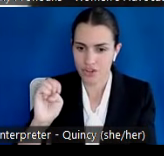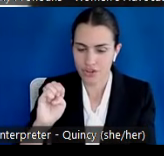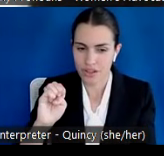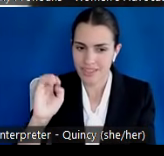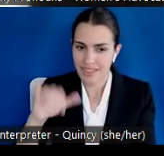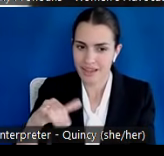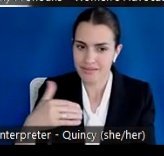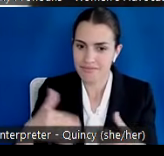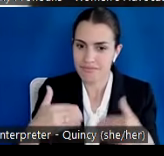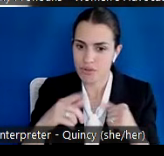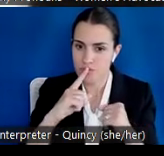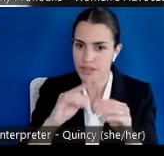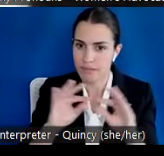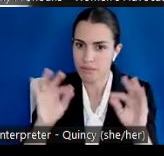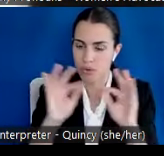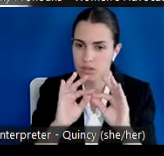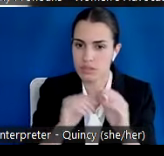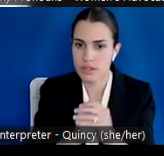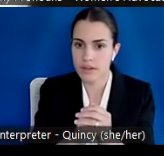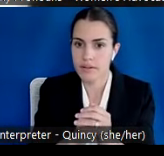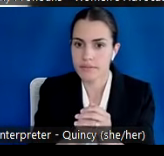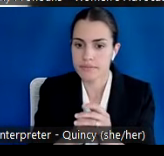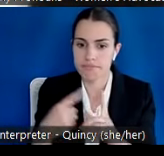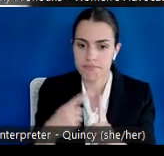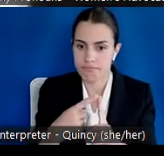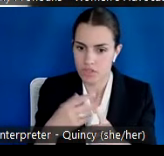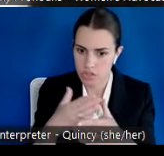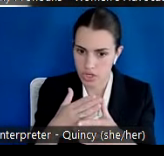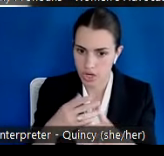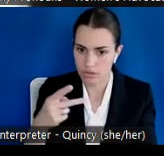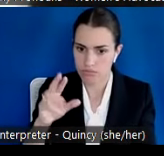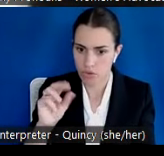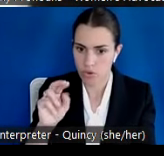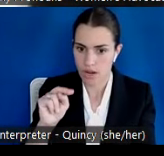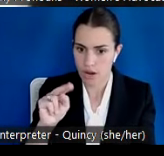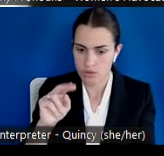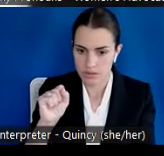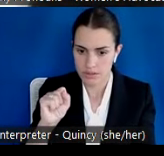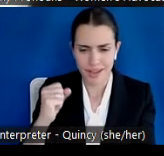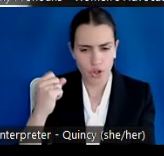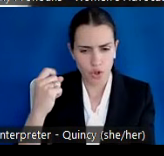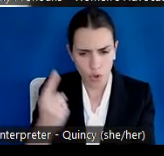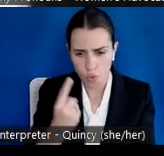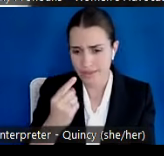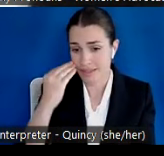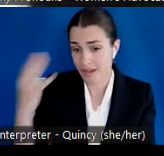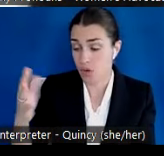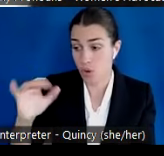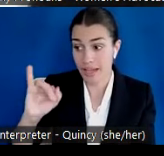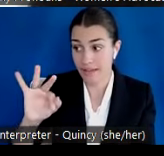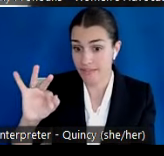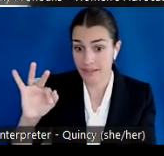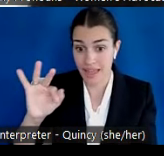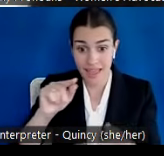really important, including a spot for them to share their pronouns if they would like to, and always letting them know that if any of the information on